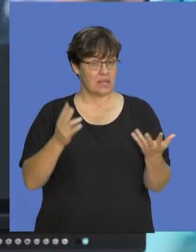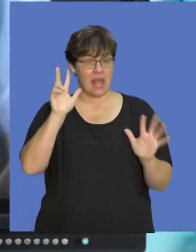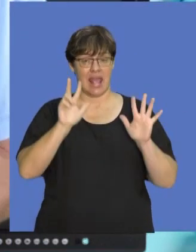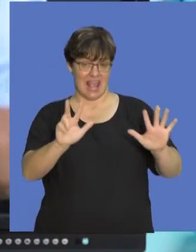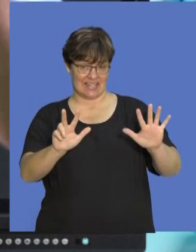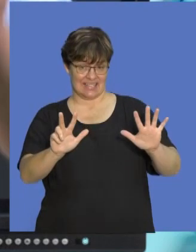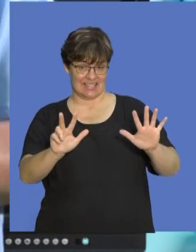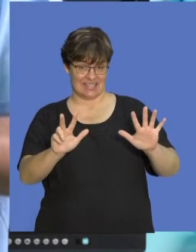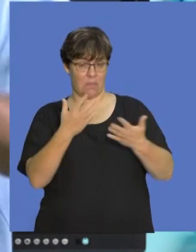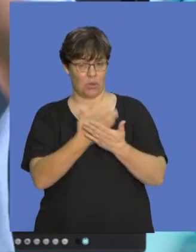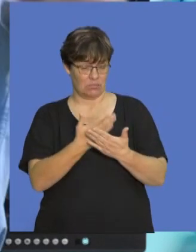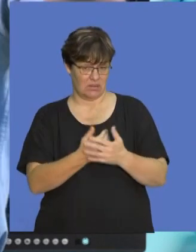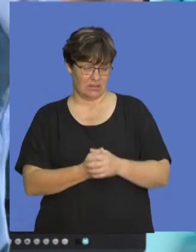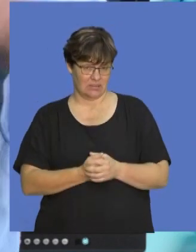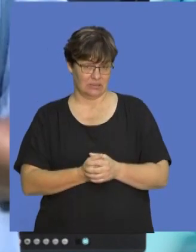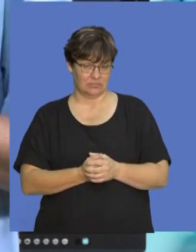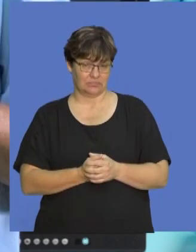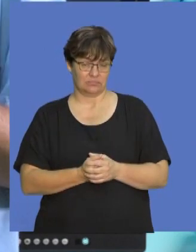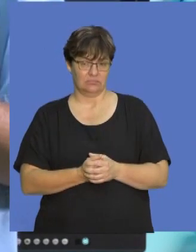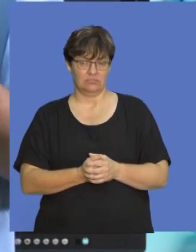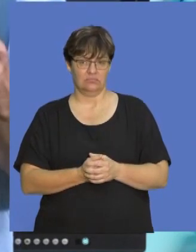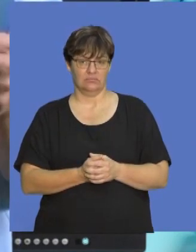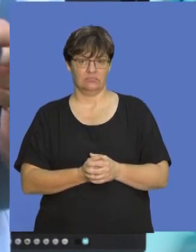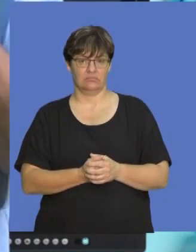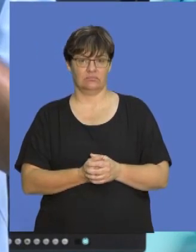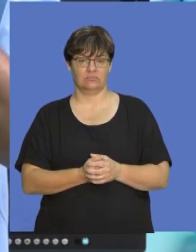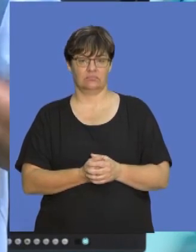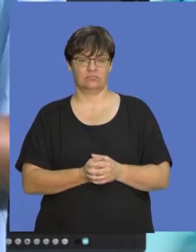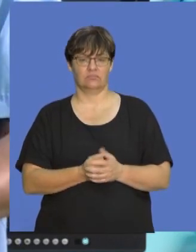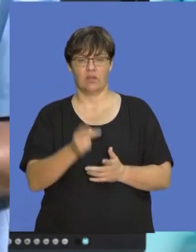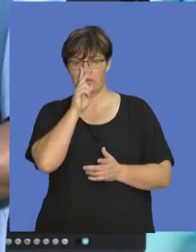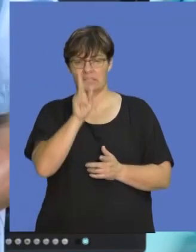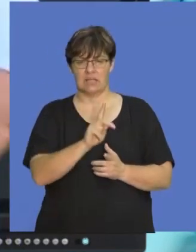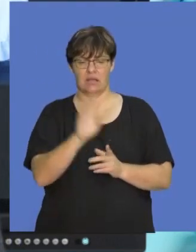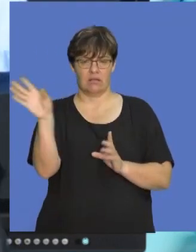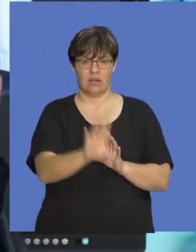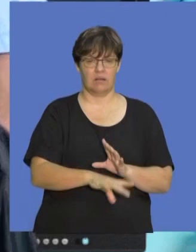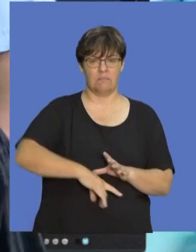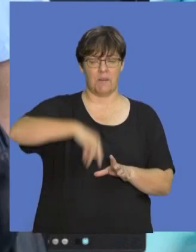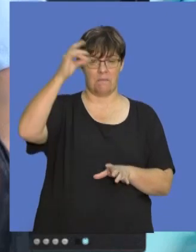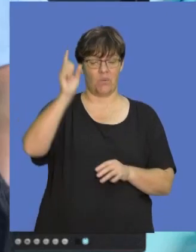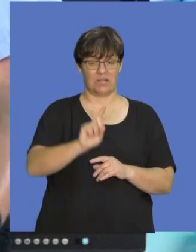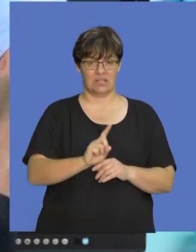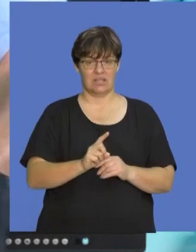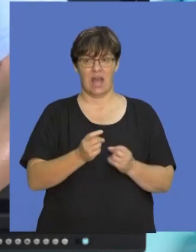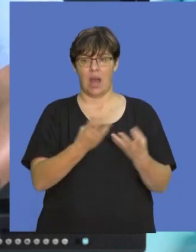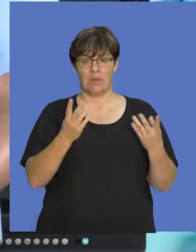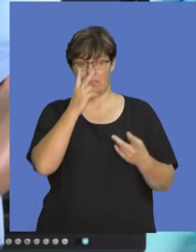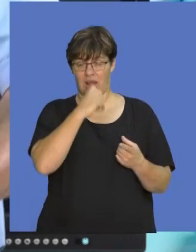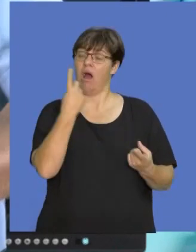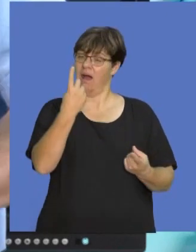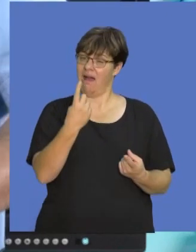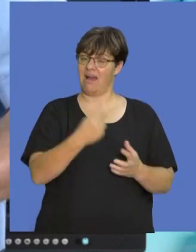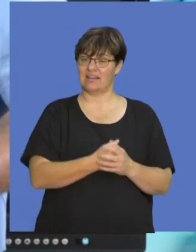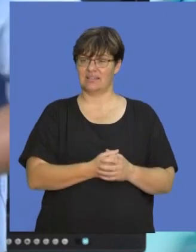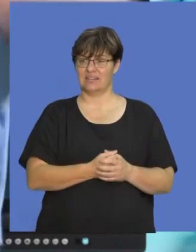total number in the sample space is 8 possibilities. And out of that, Let me see what I'm going to get.